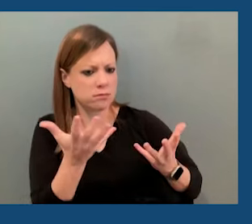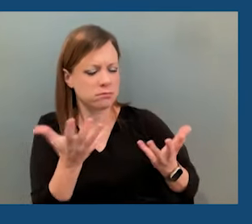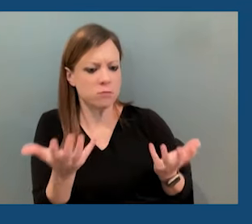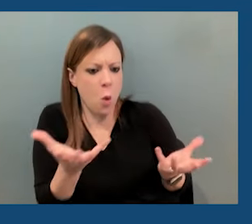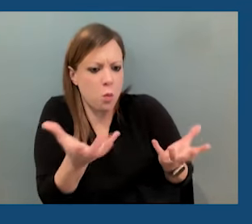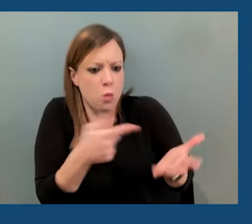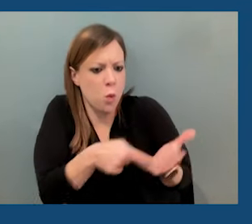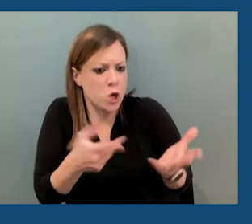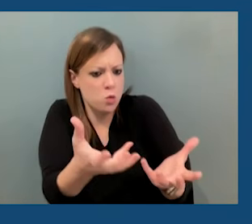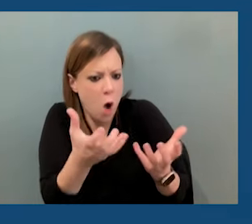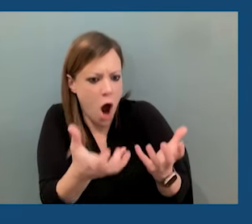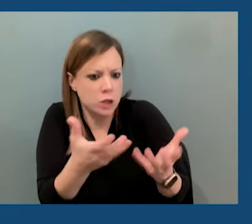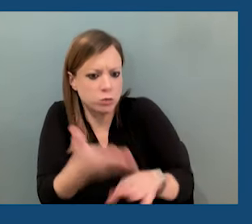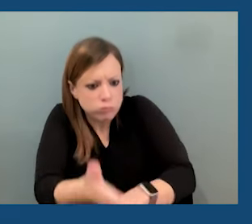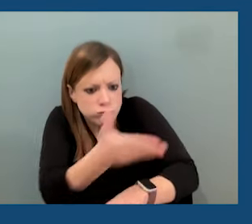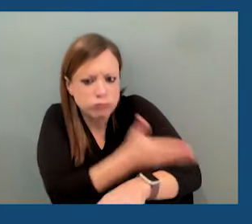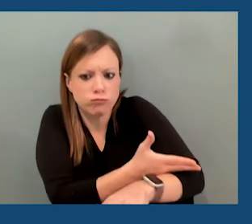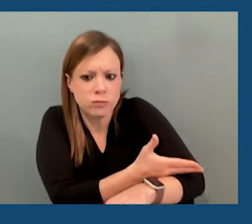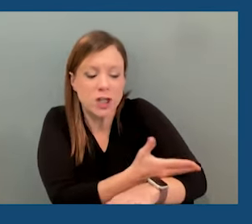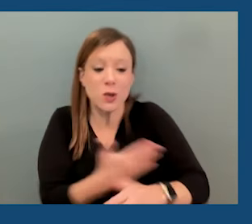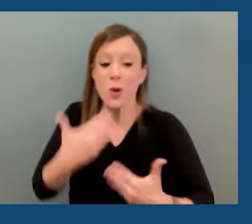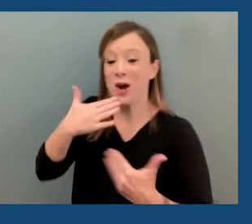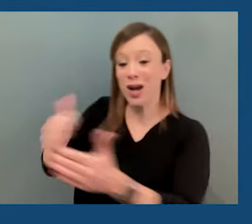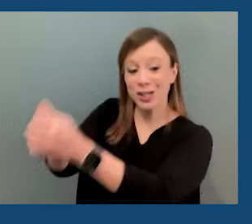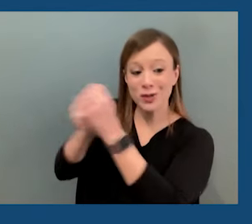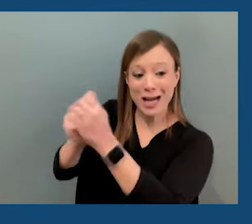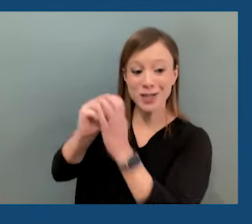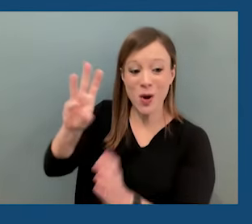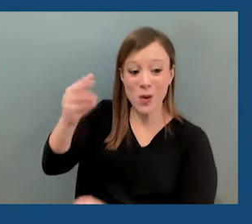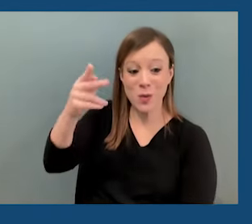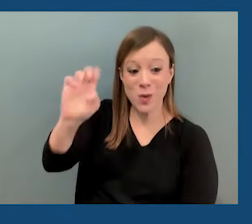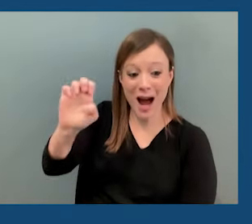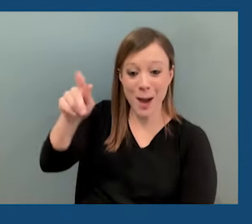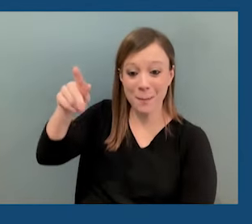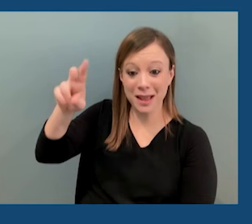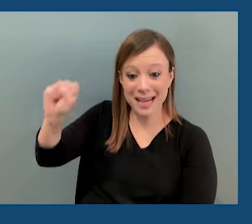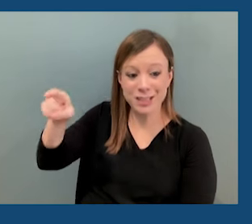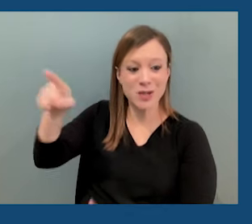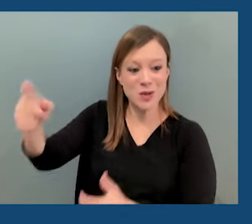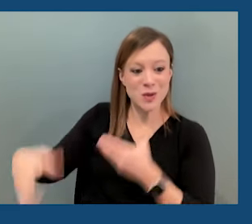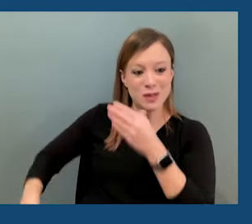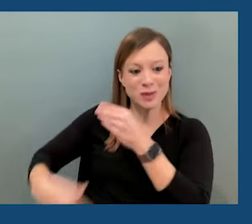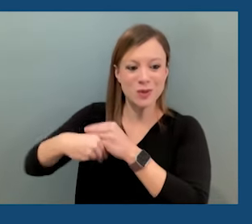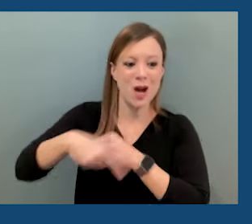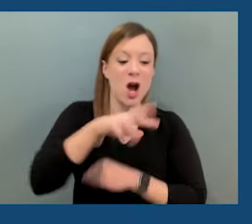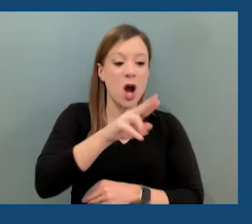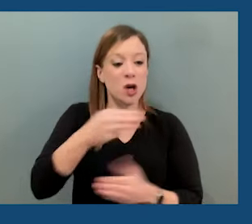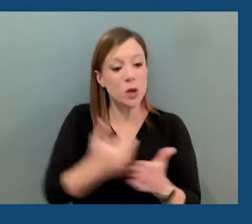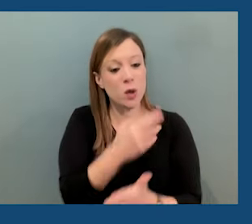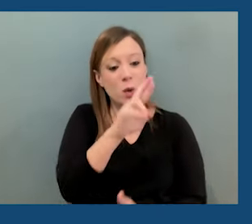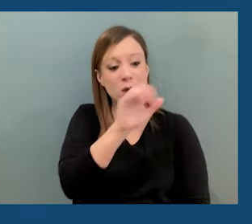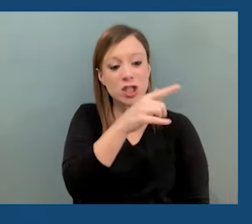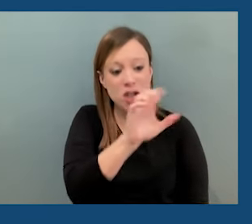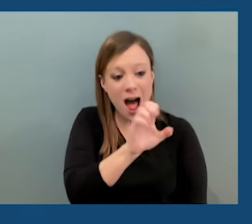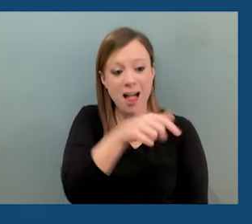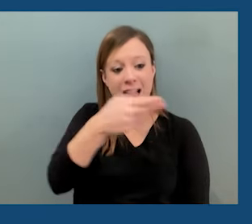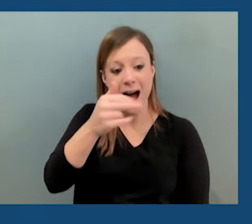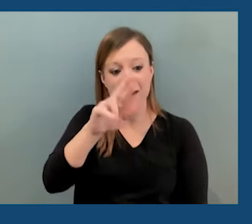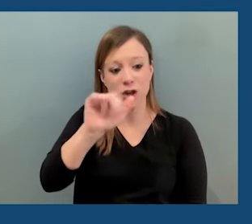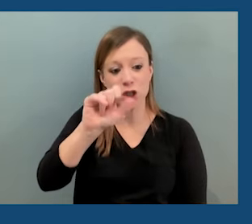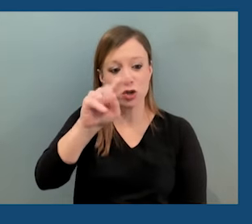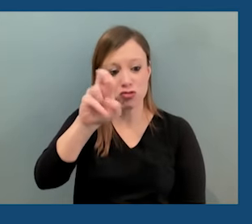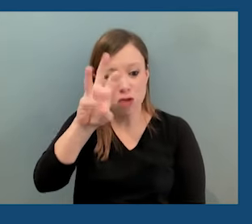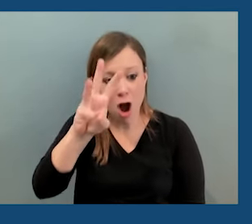White Plains. You now join the alumni class of Middletown, Kingston, New Rochelle, Peekskill, Haverstraw, Ossining, and